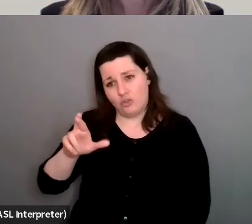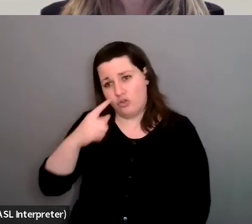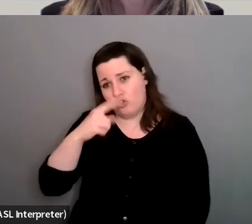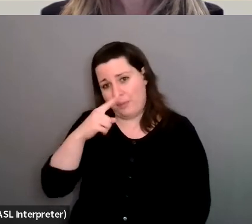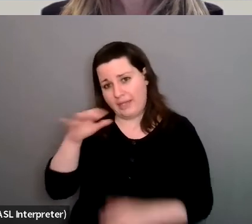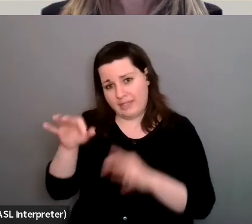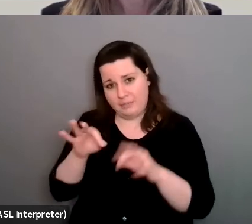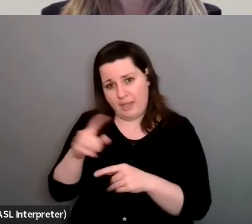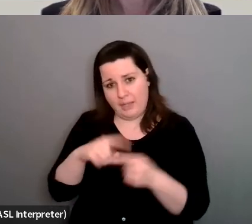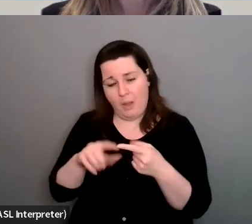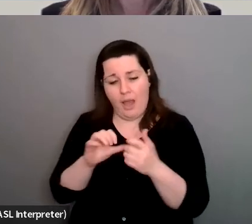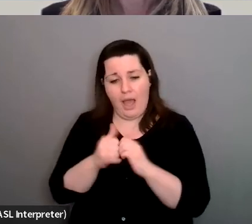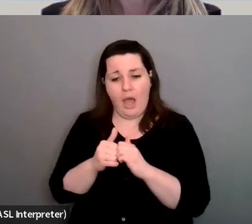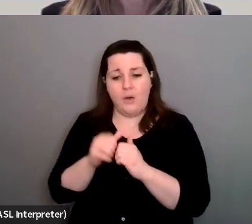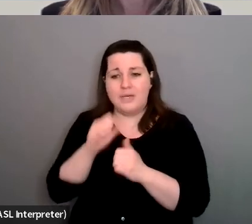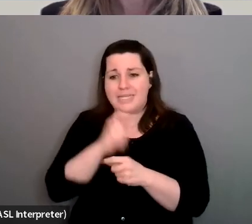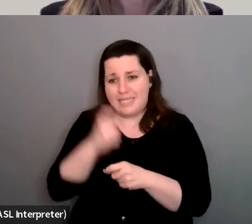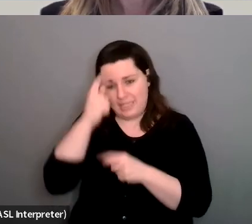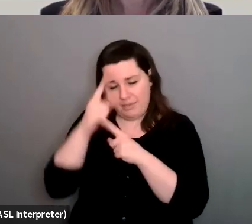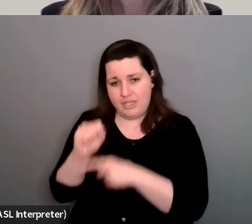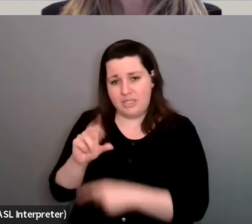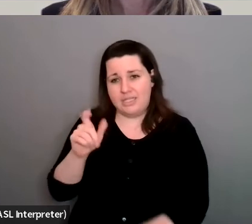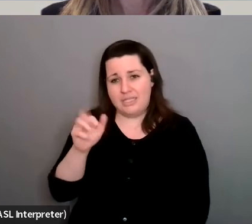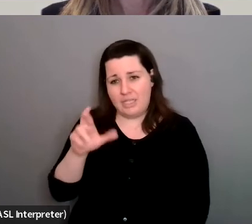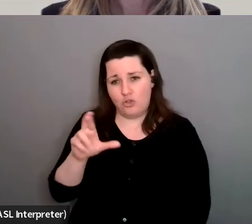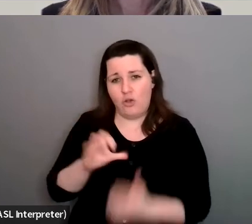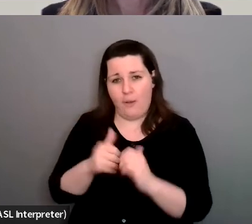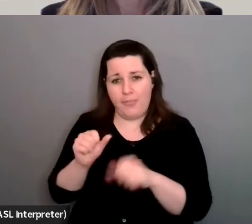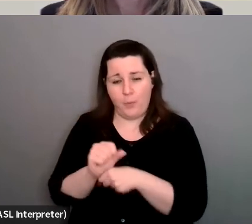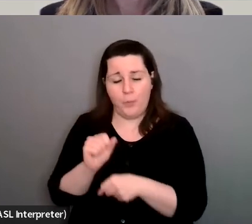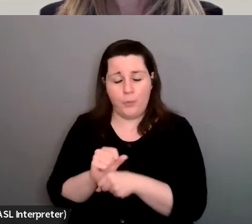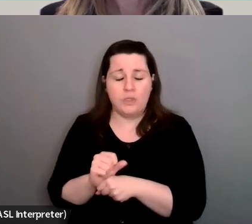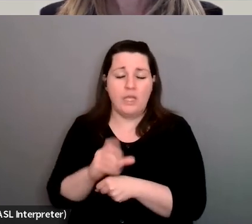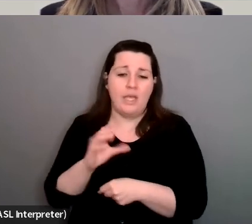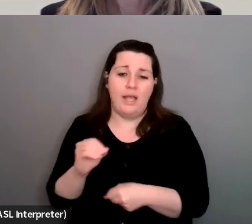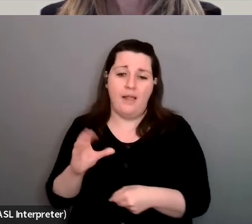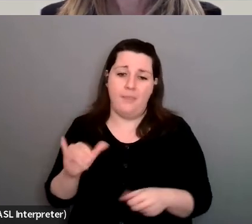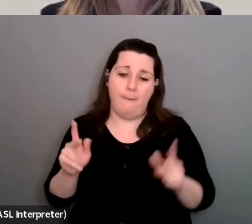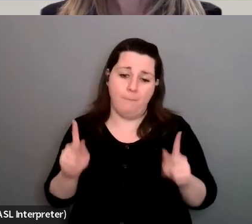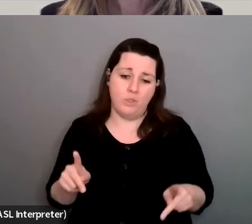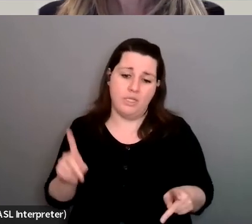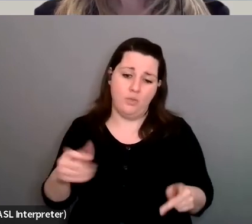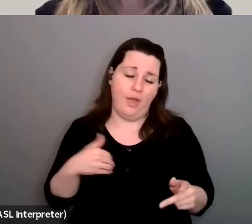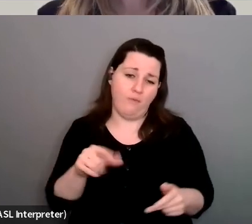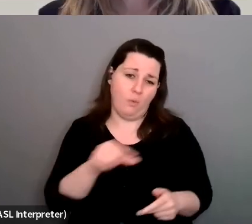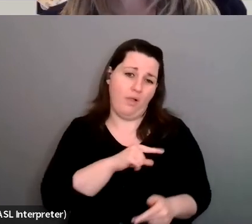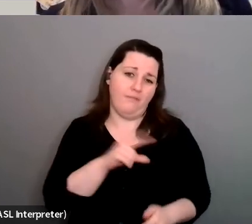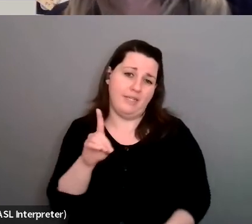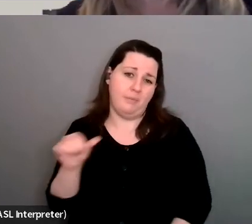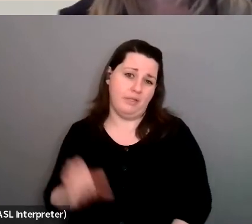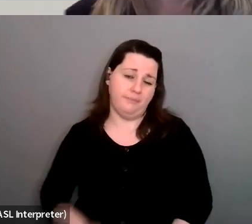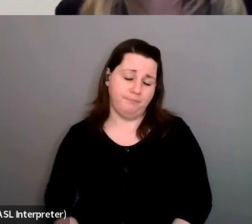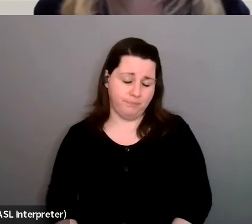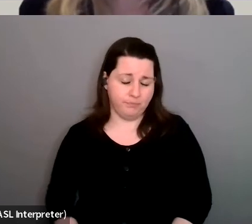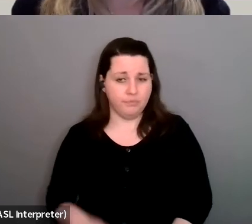bit more about how the sibling successor works and if that person has to have a qualified disability. Yes,